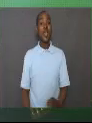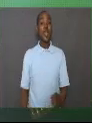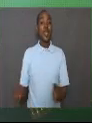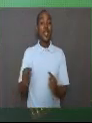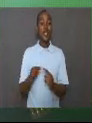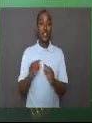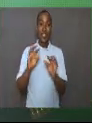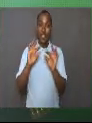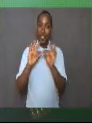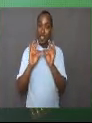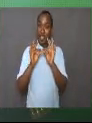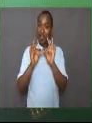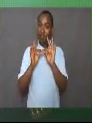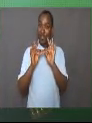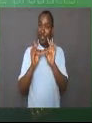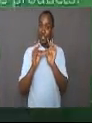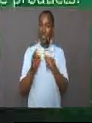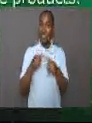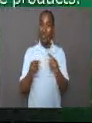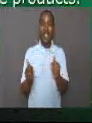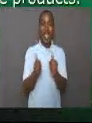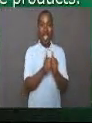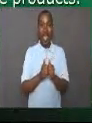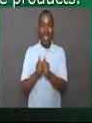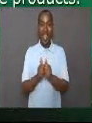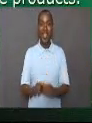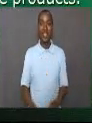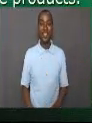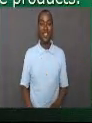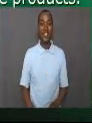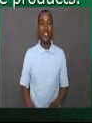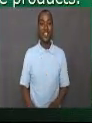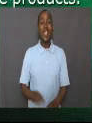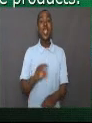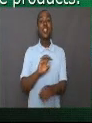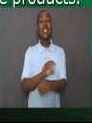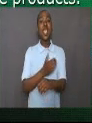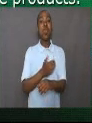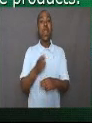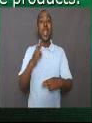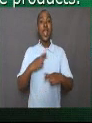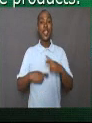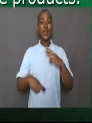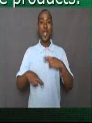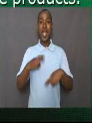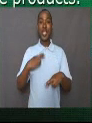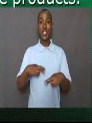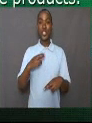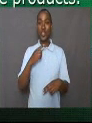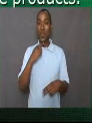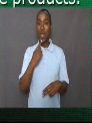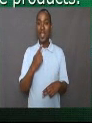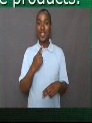the definitions together. The term cellular respiration